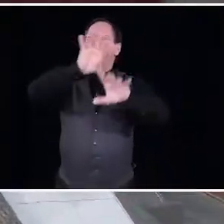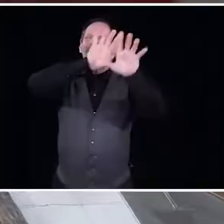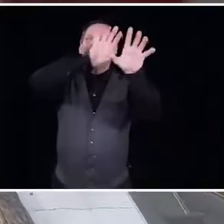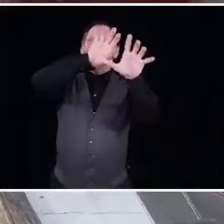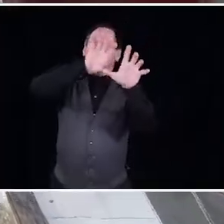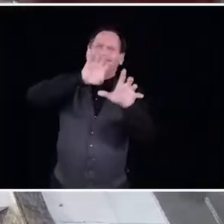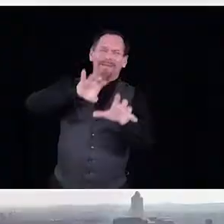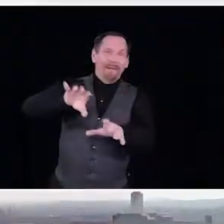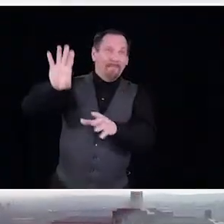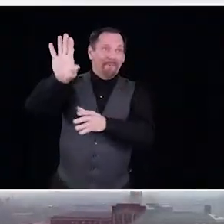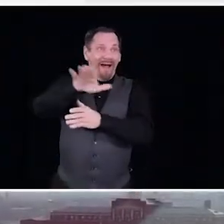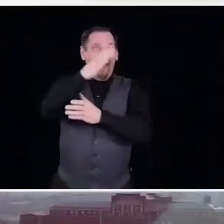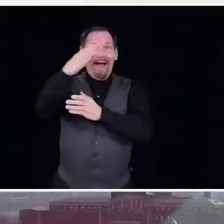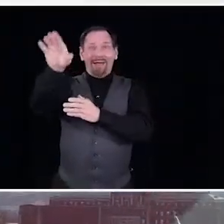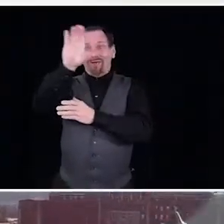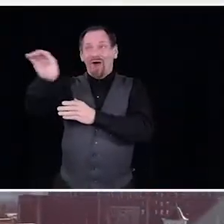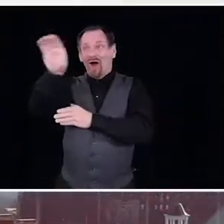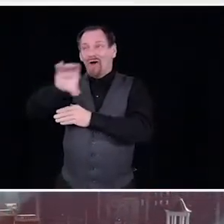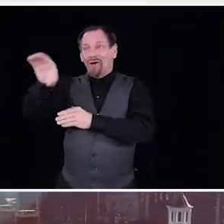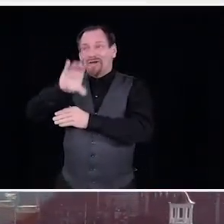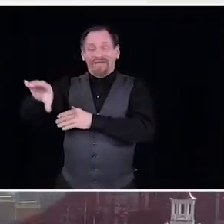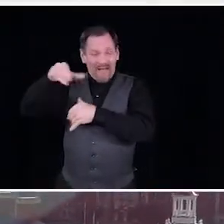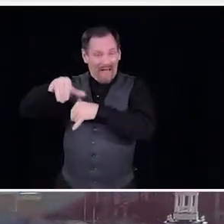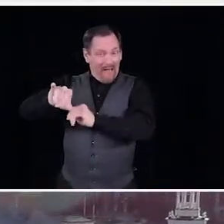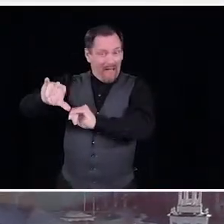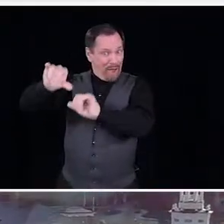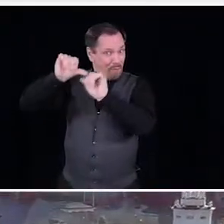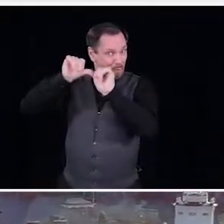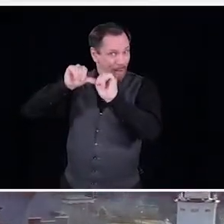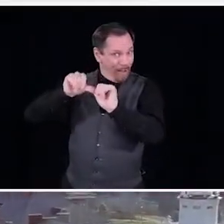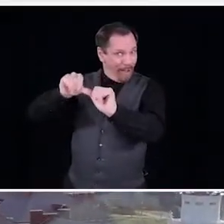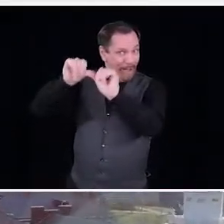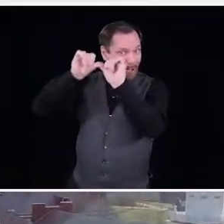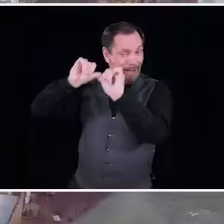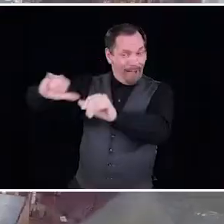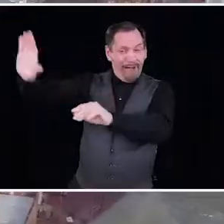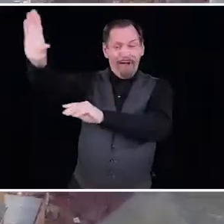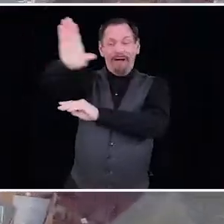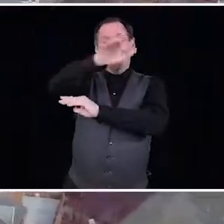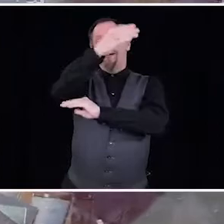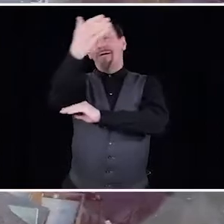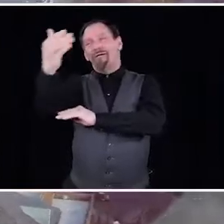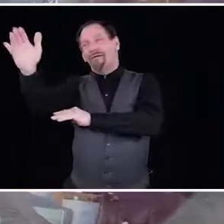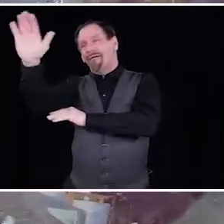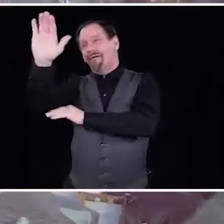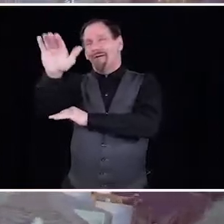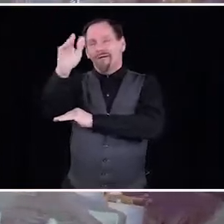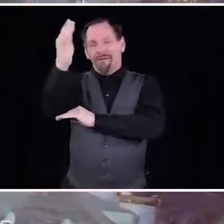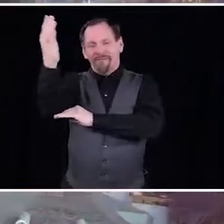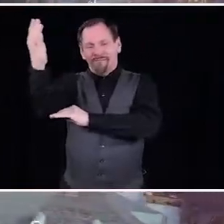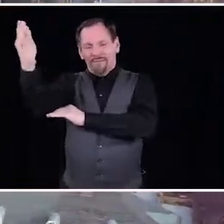that star-spangled banner yet